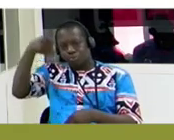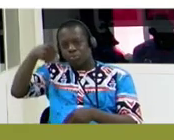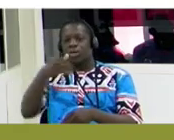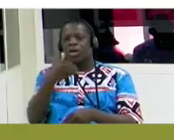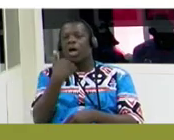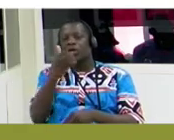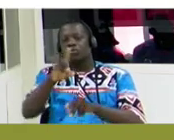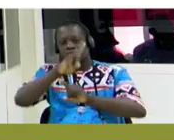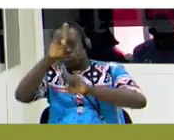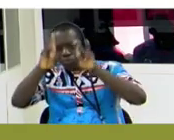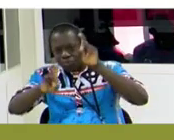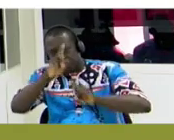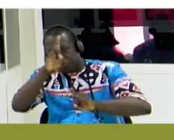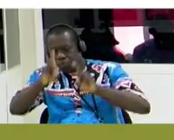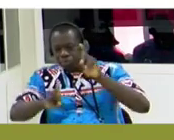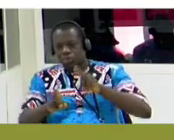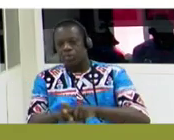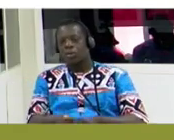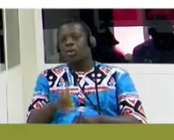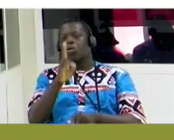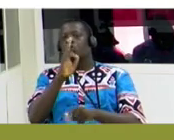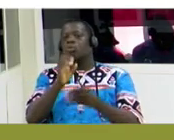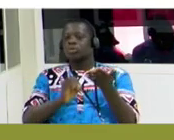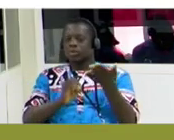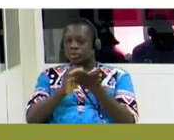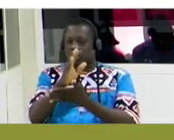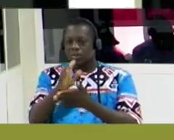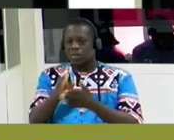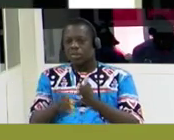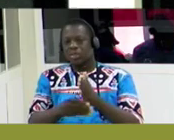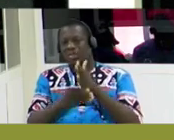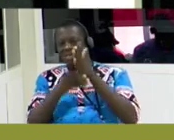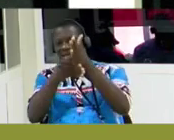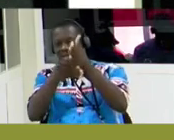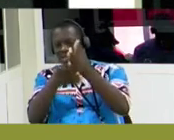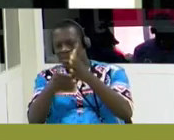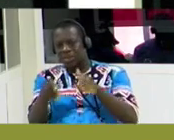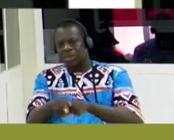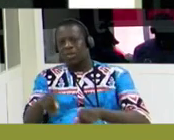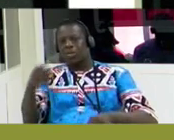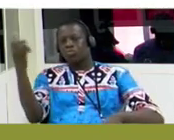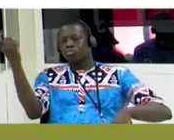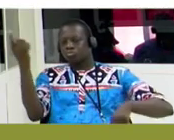And who was supervising that torture? It was Manlapi.